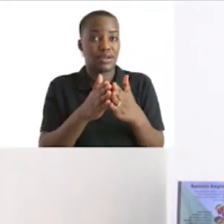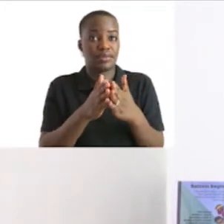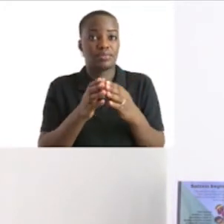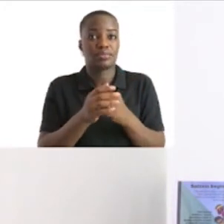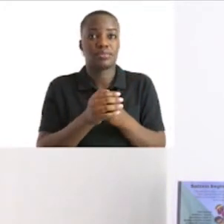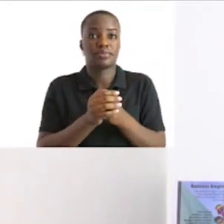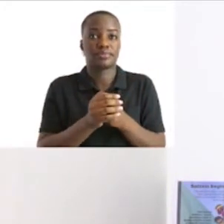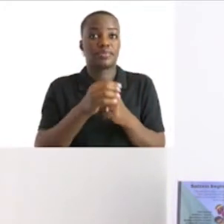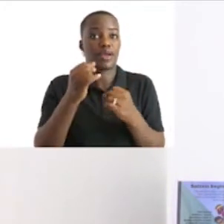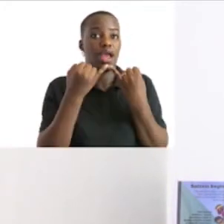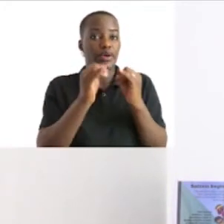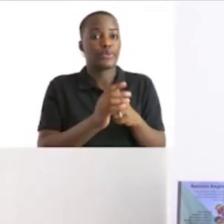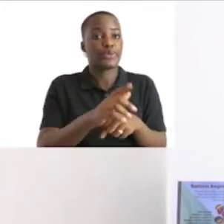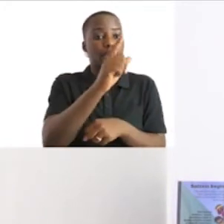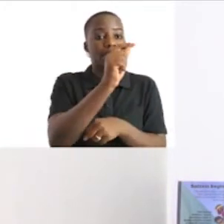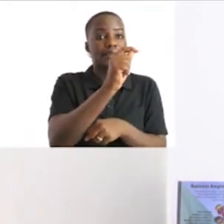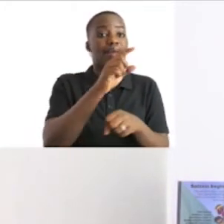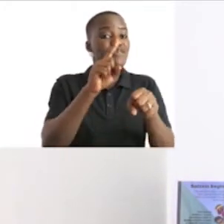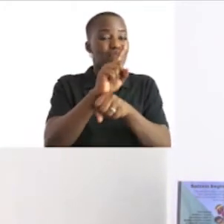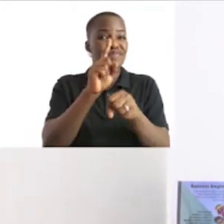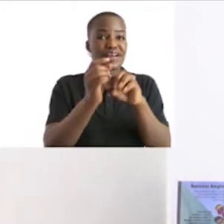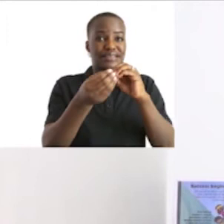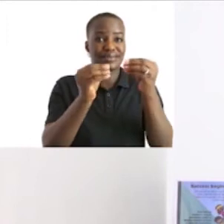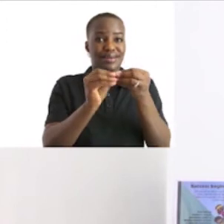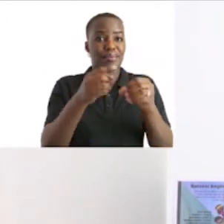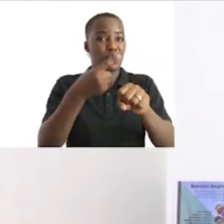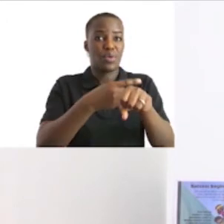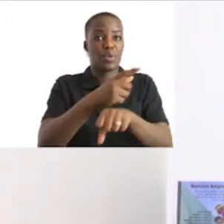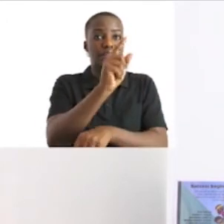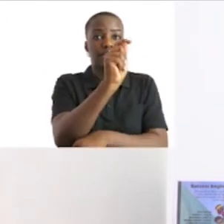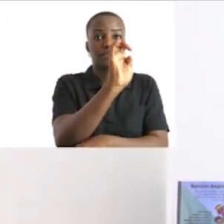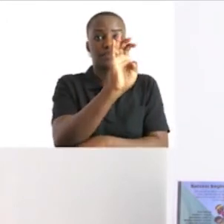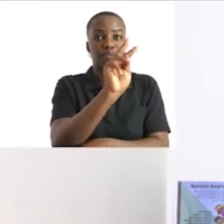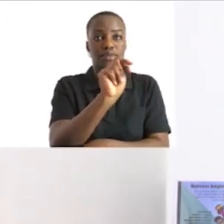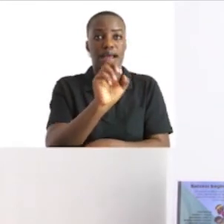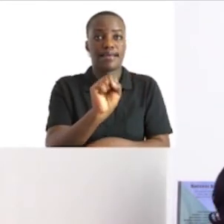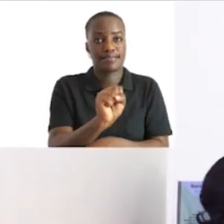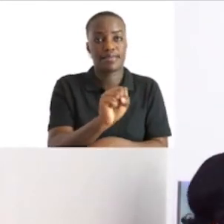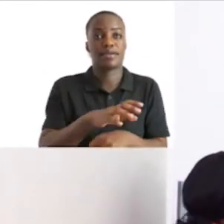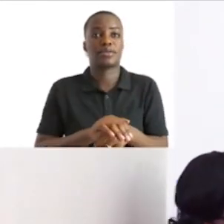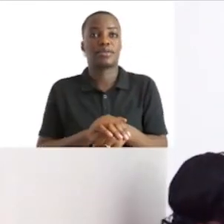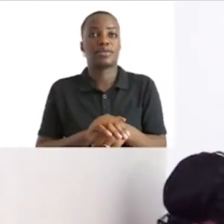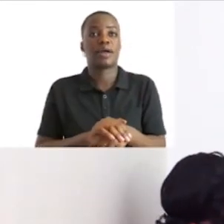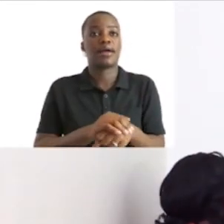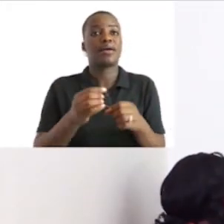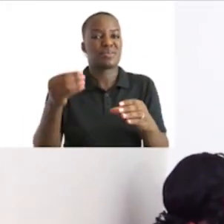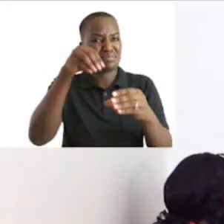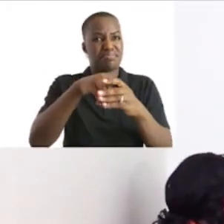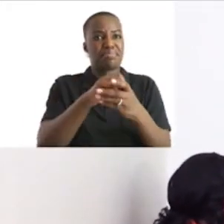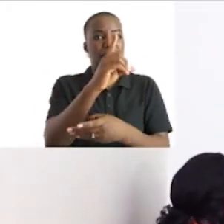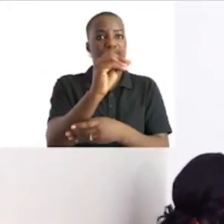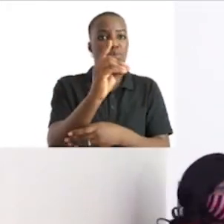lesson, I told you that the first digit is tens and that it is part of